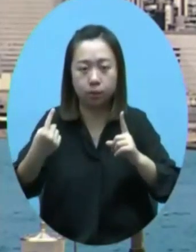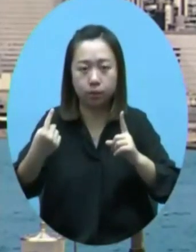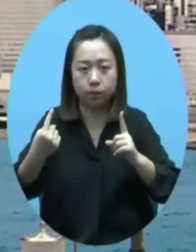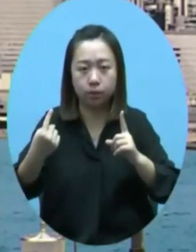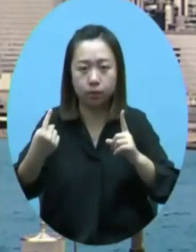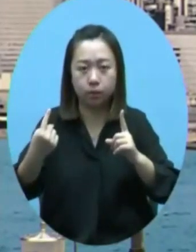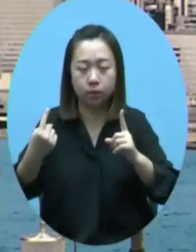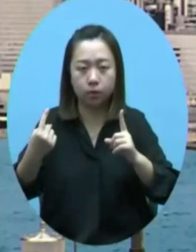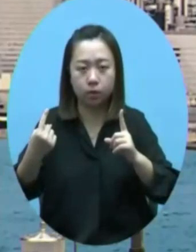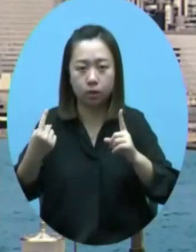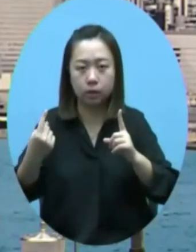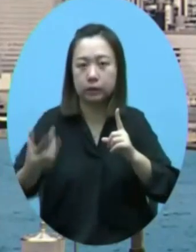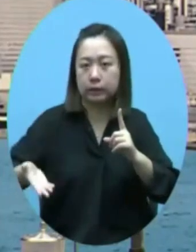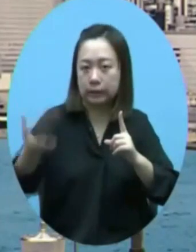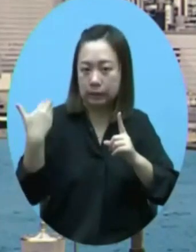1391